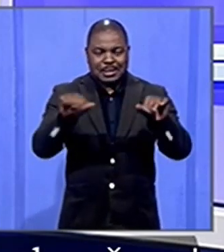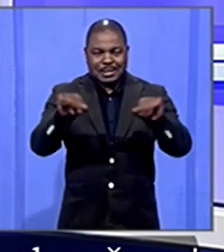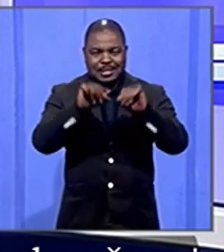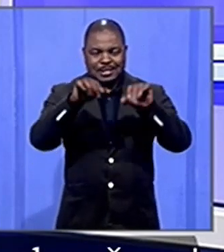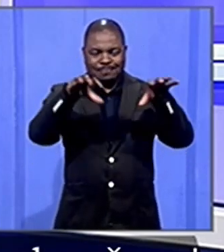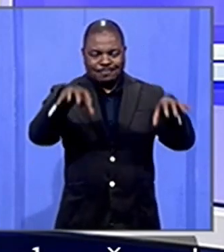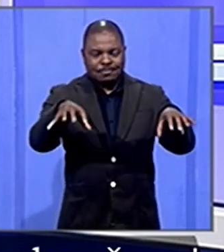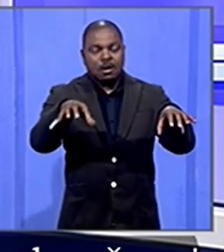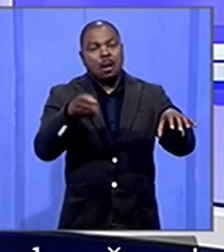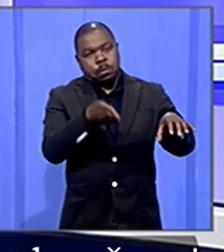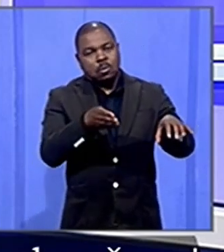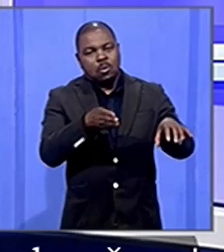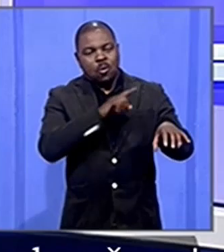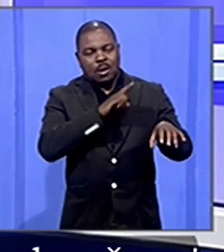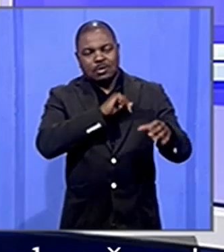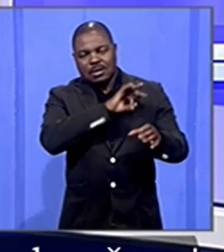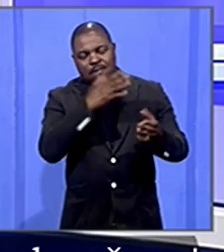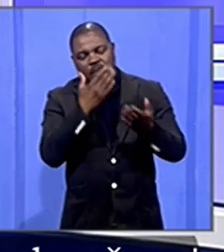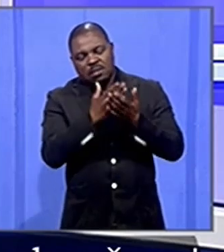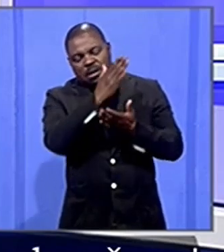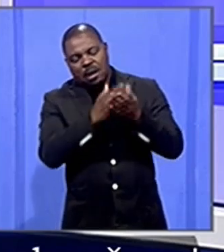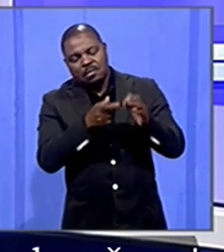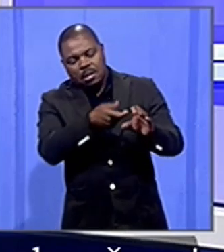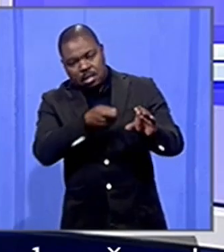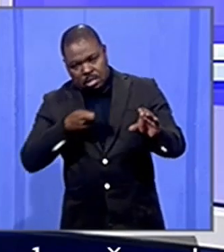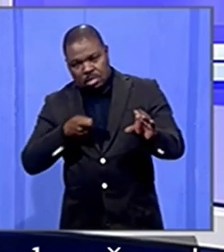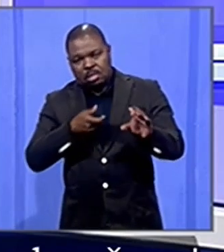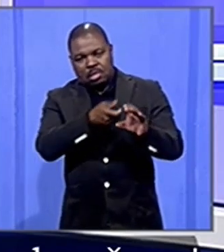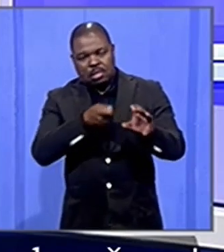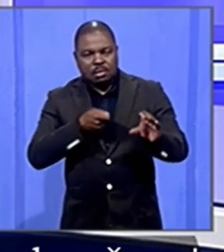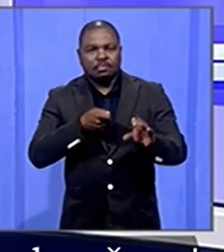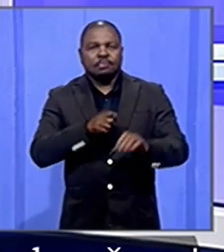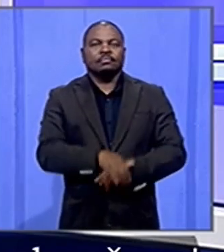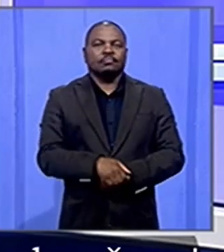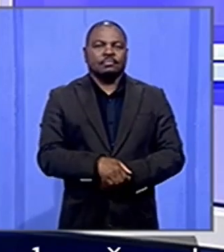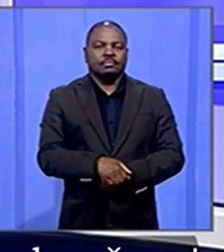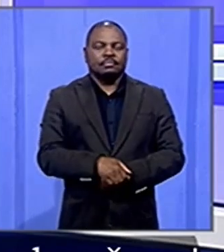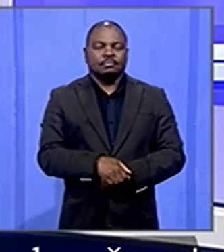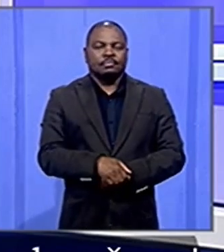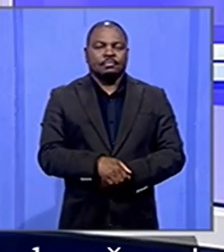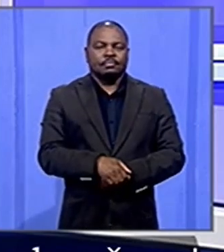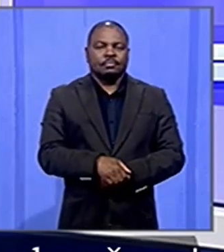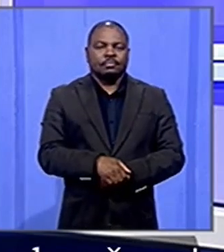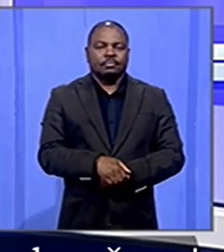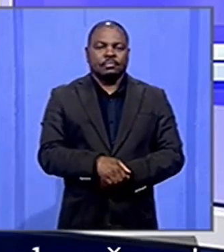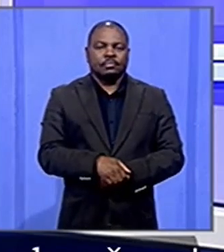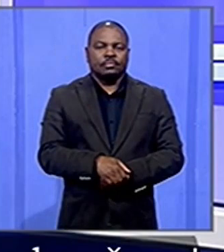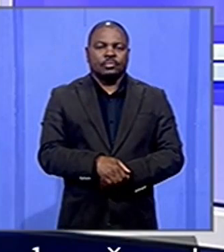dumelela bašomi go ntšha karolwana ya penšene goba two-pot system le kgatlampana.